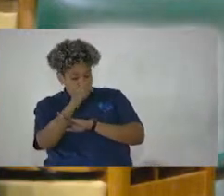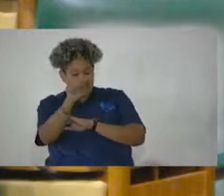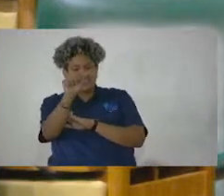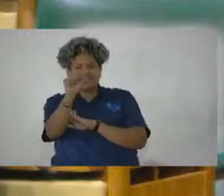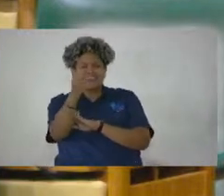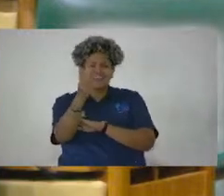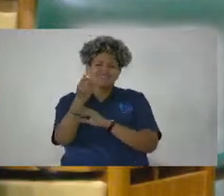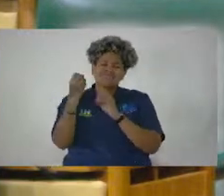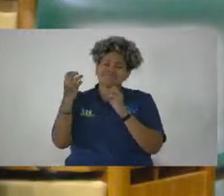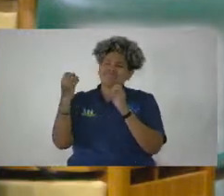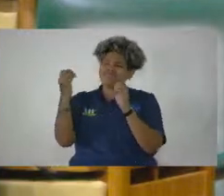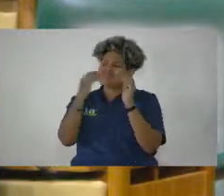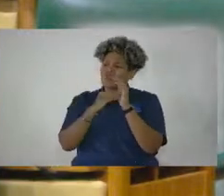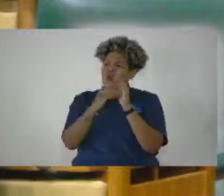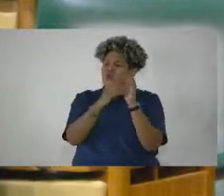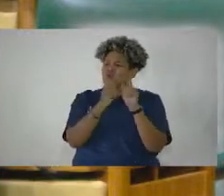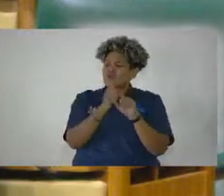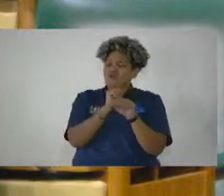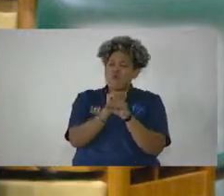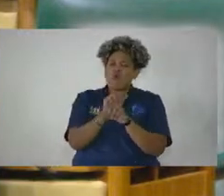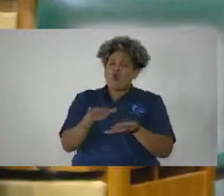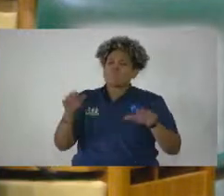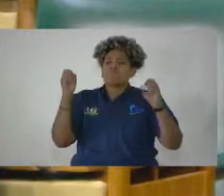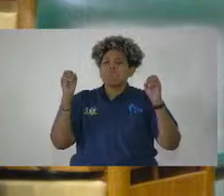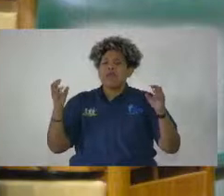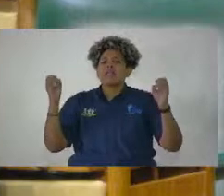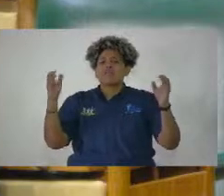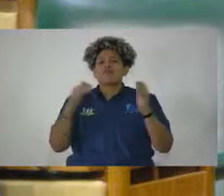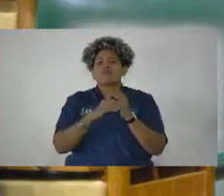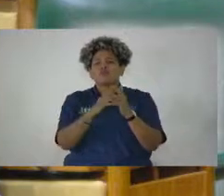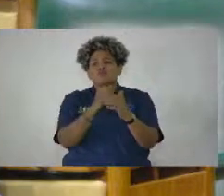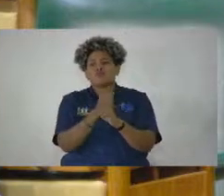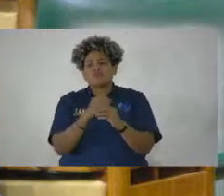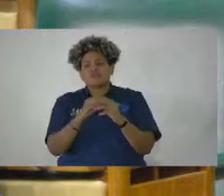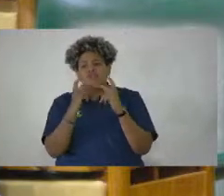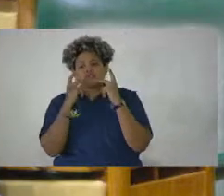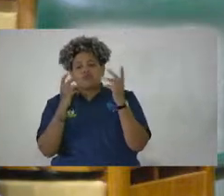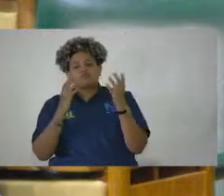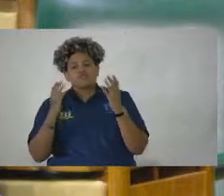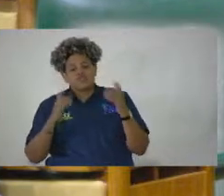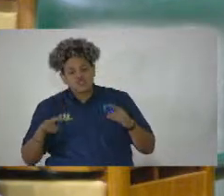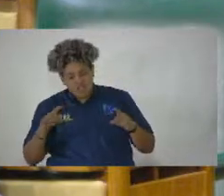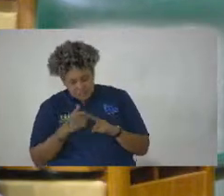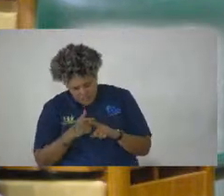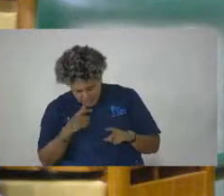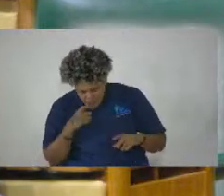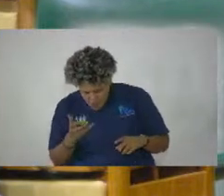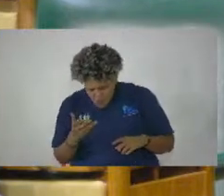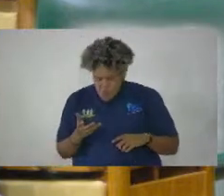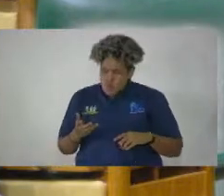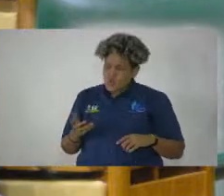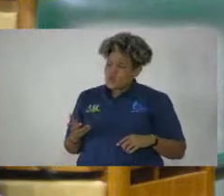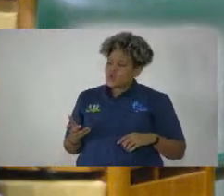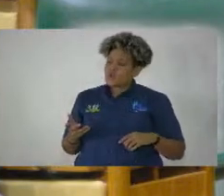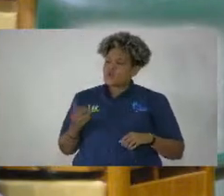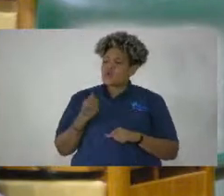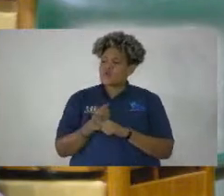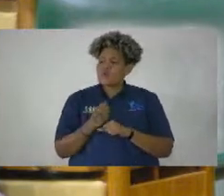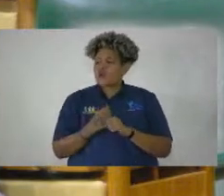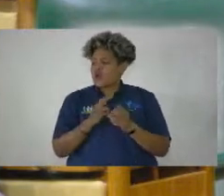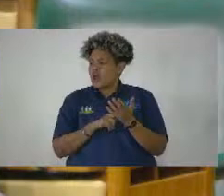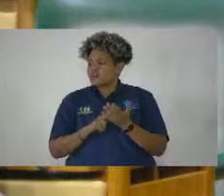tens and tens of thousands of workers in the public service who were on